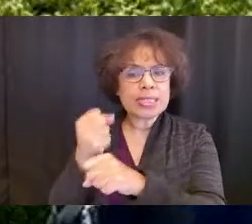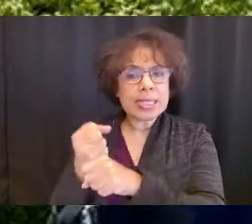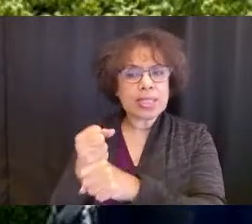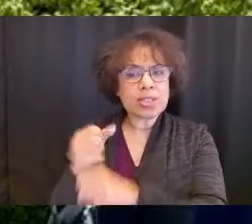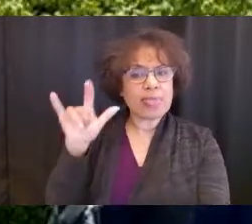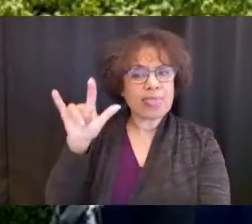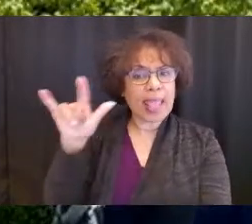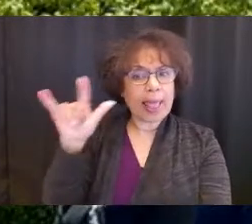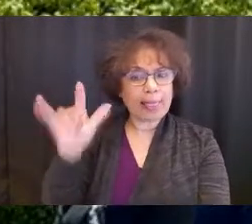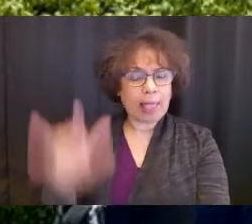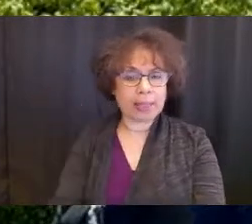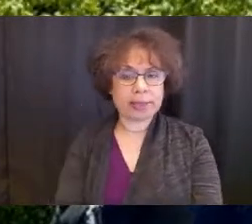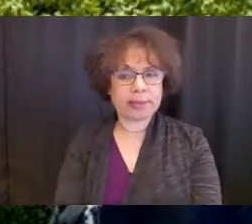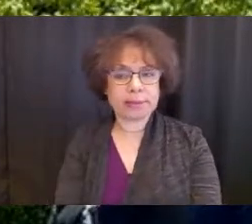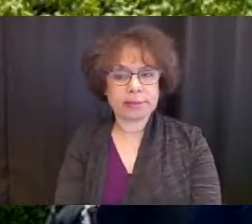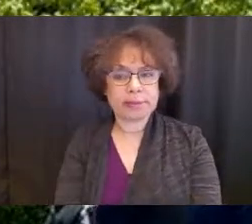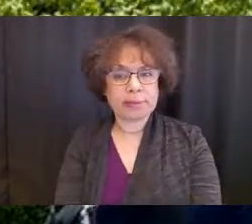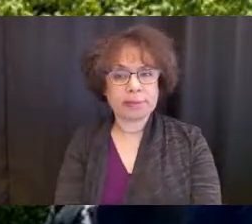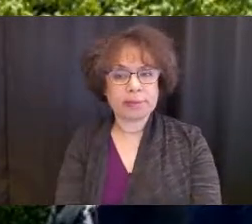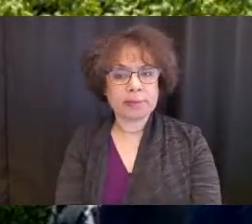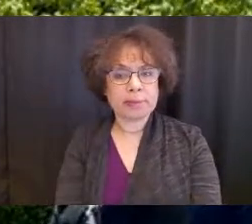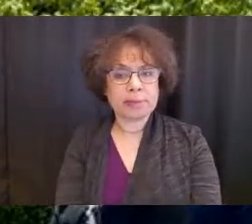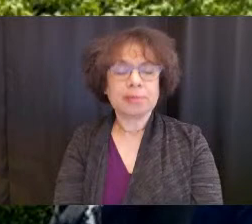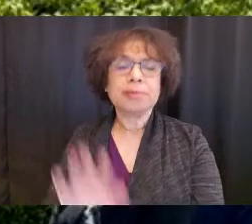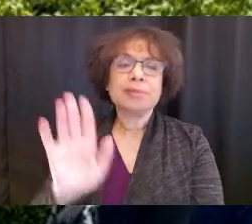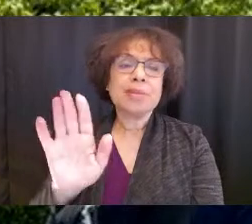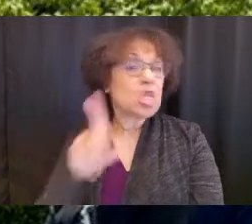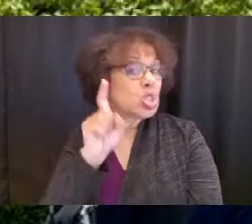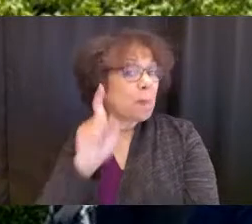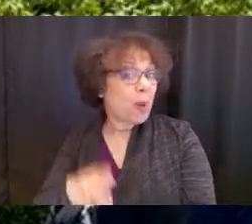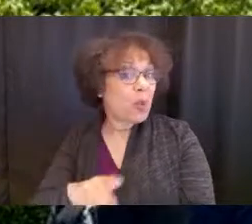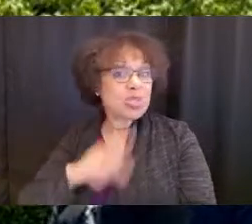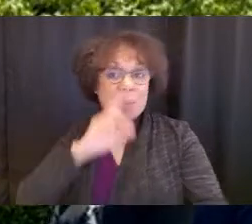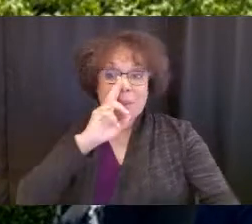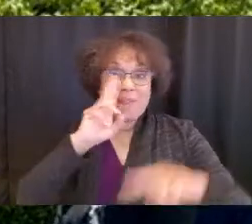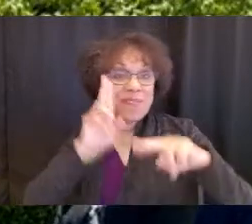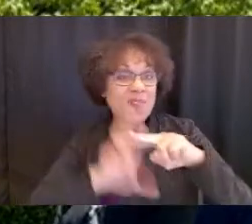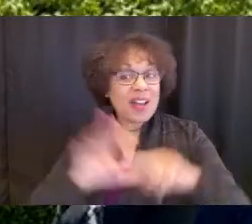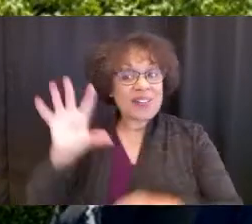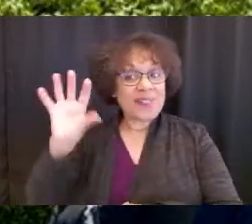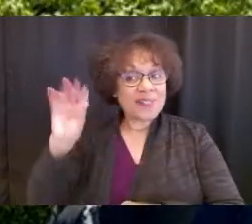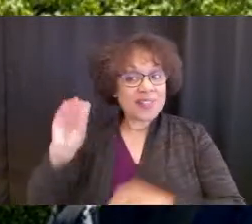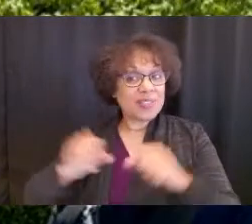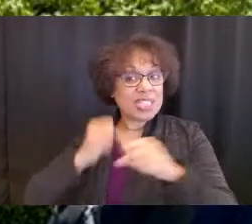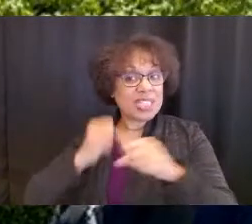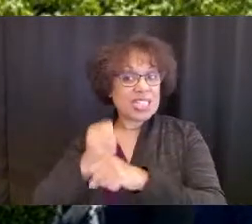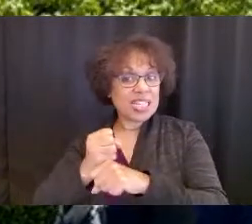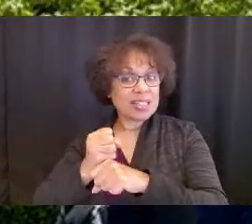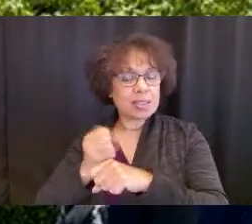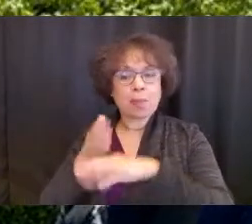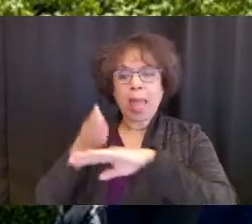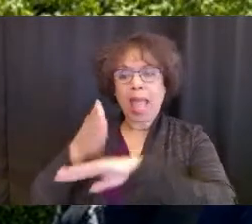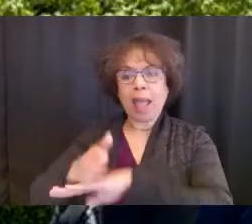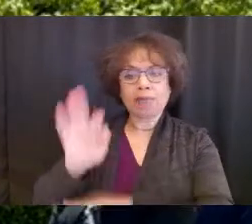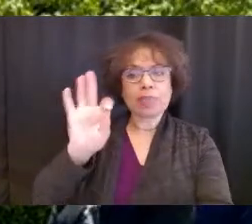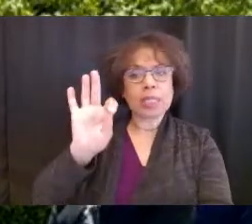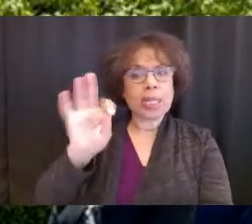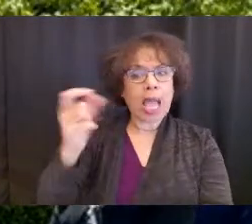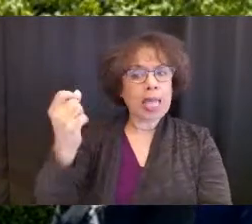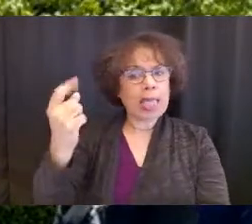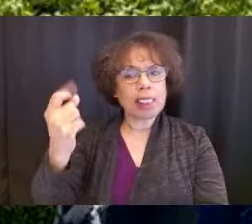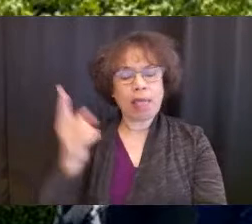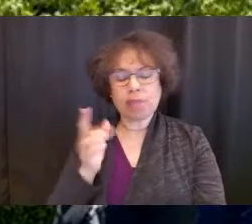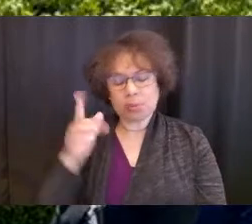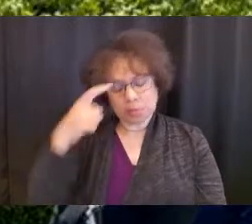Airlines. It was supposed to be the fun 50 years for me, but after 9/11, it was awful. But I